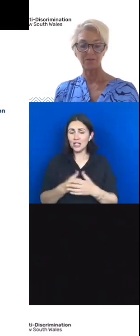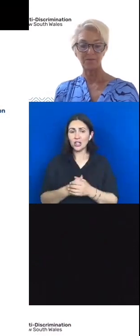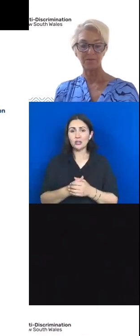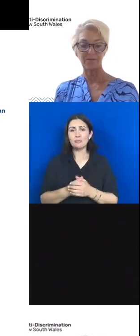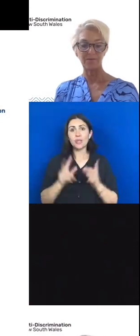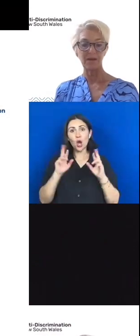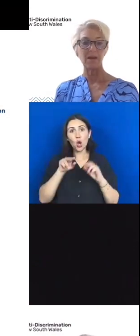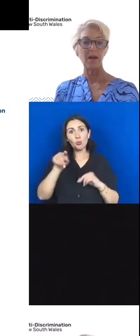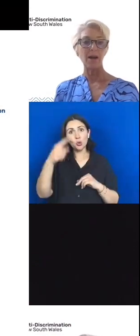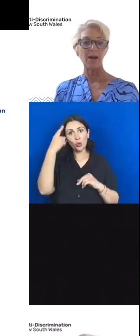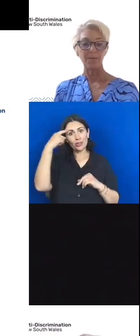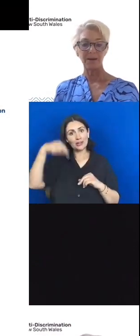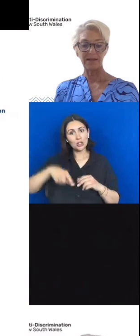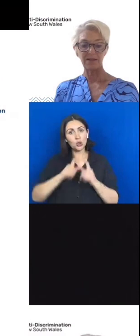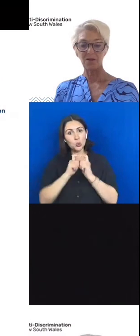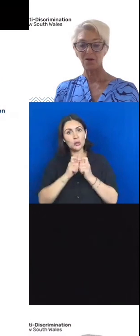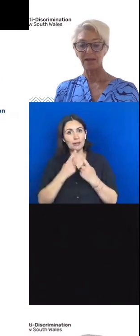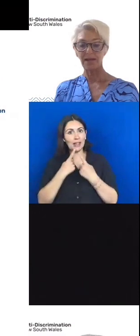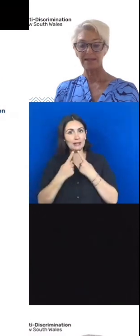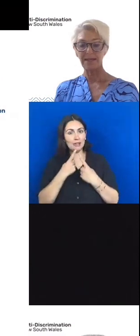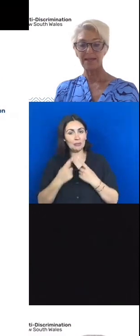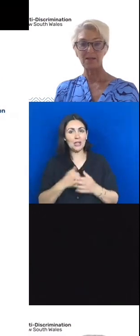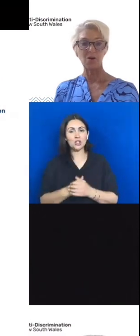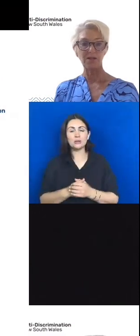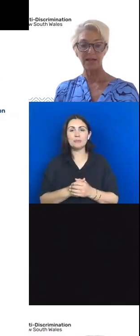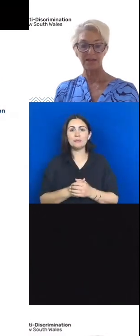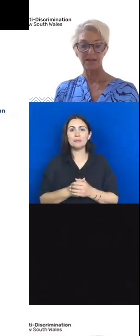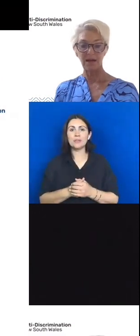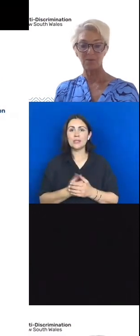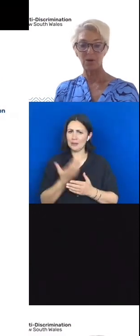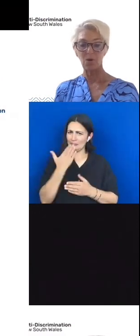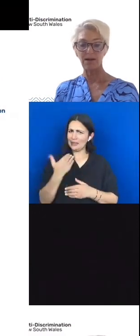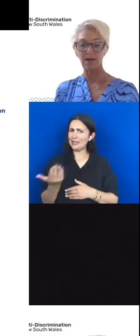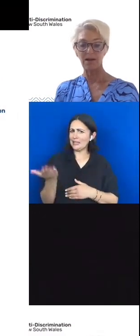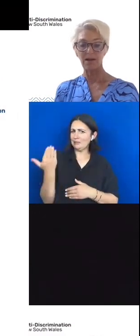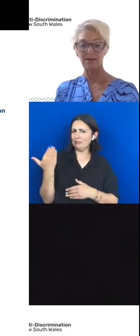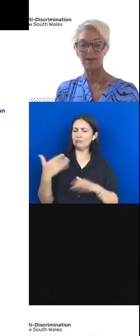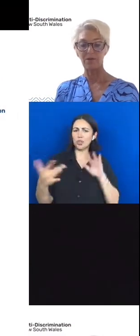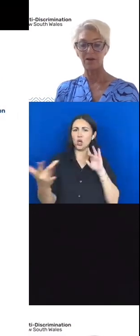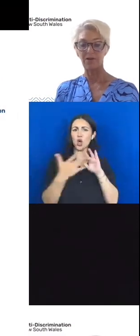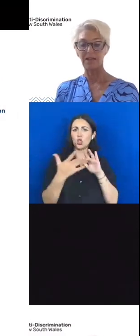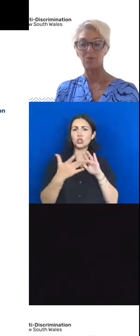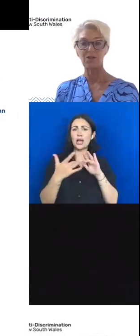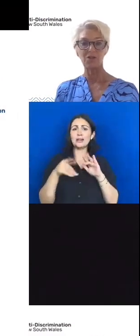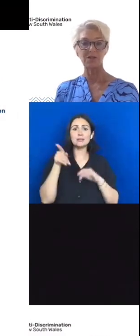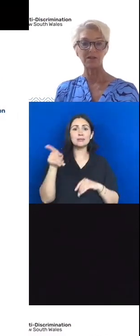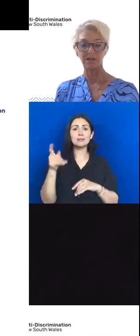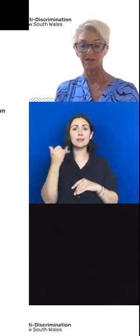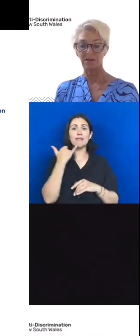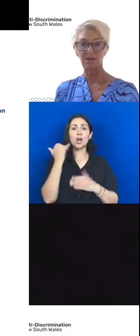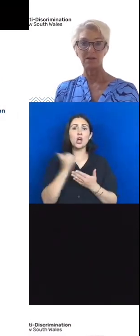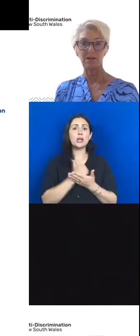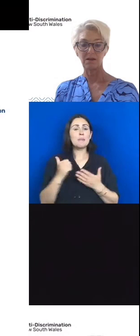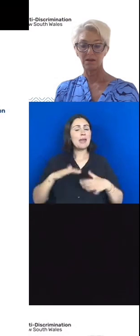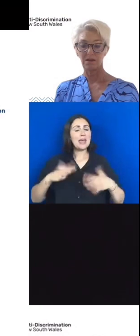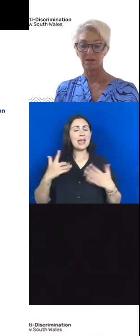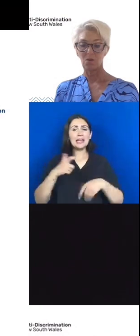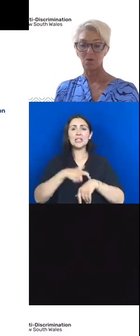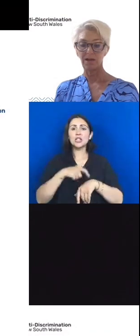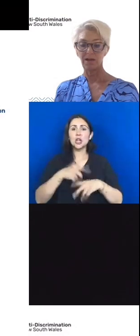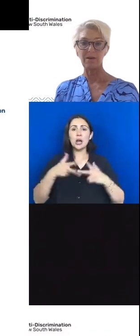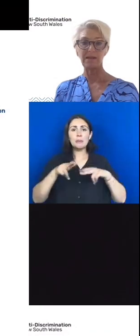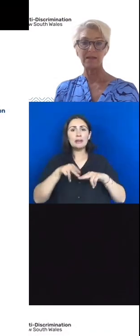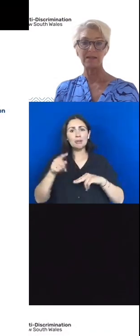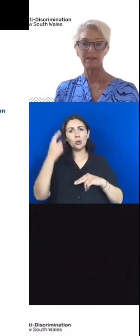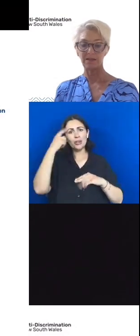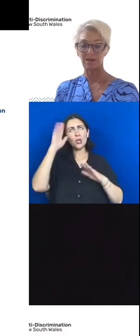useful. Please don't hesitate to contact our inquiry line if you have any questions,